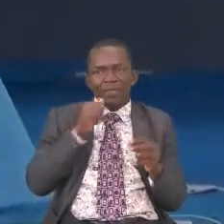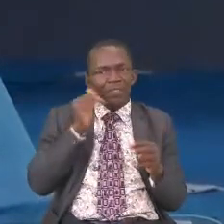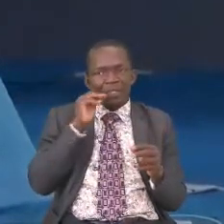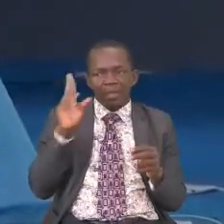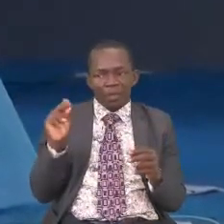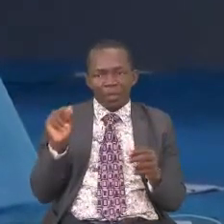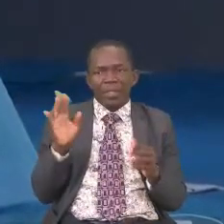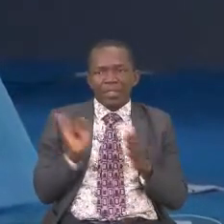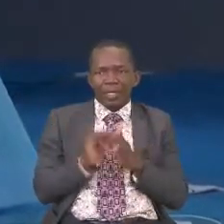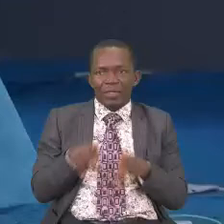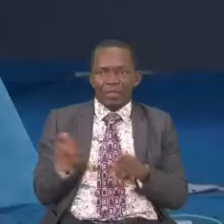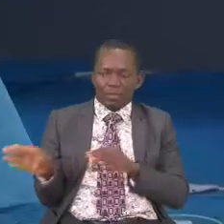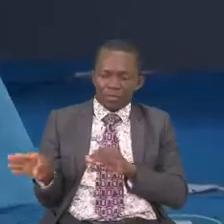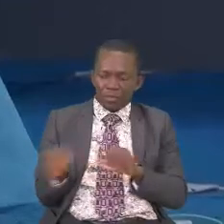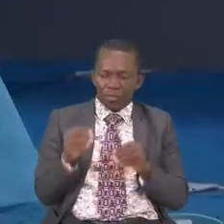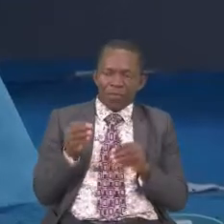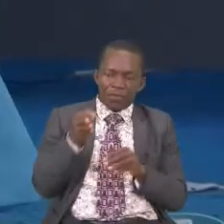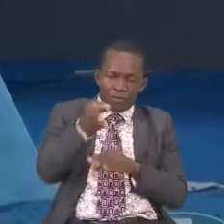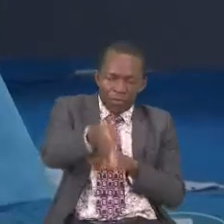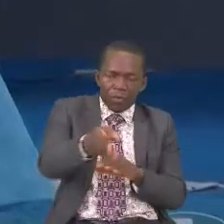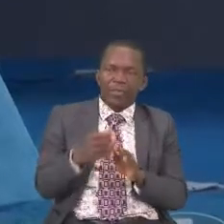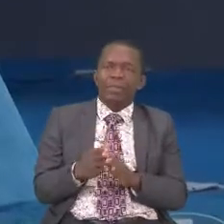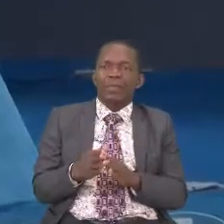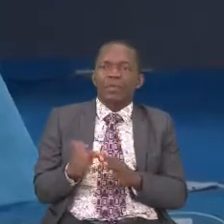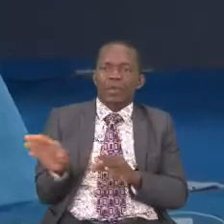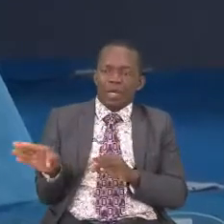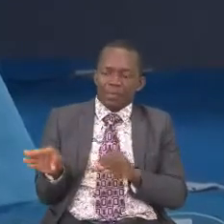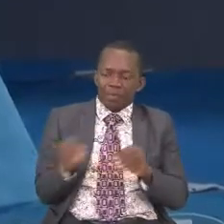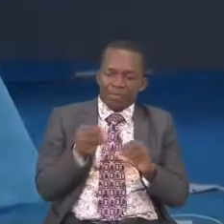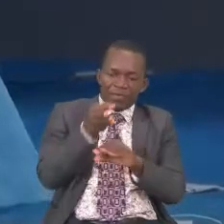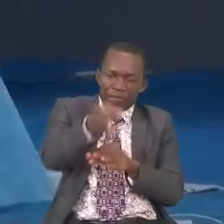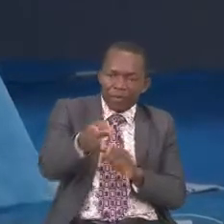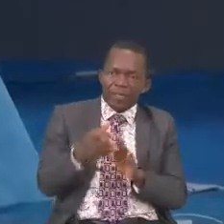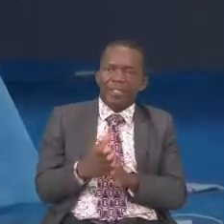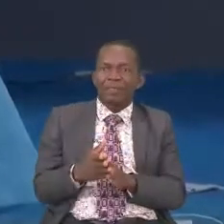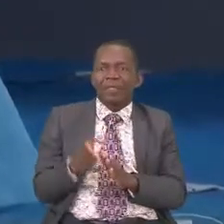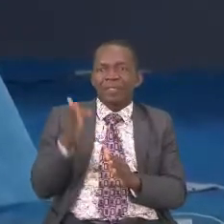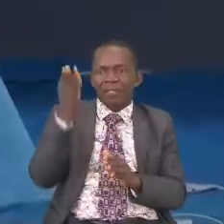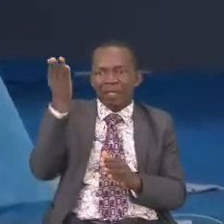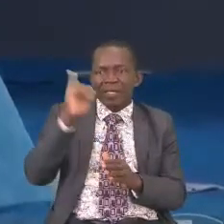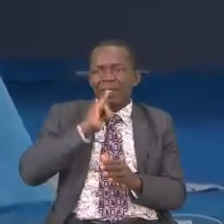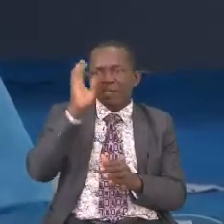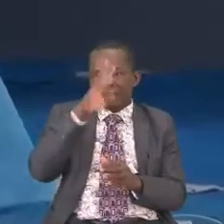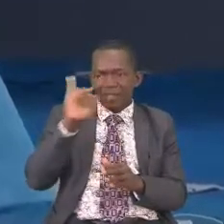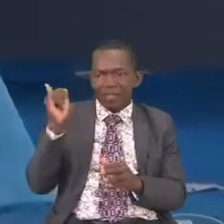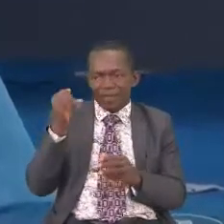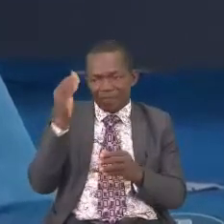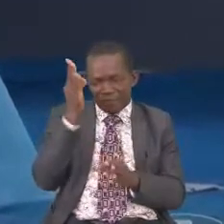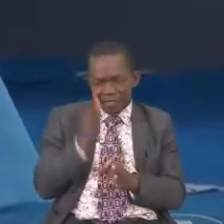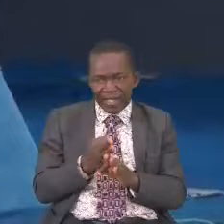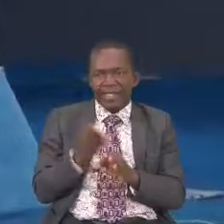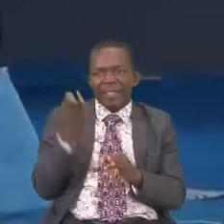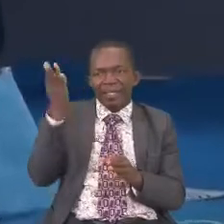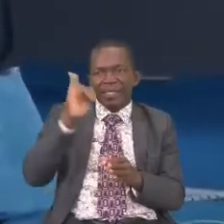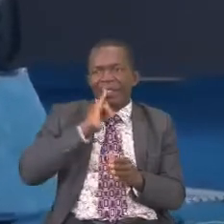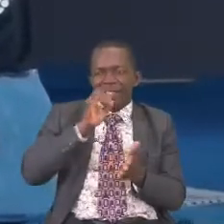That's where you still are. You are advancing and seeking. There is saving faith, there is